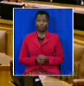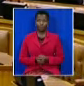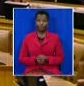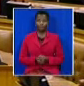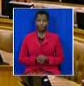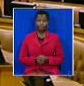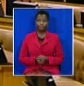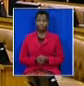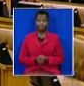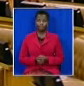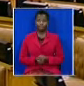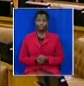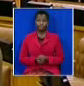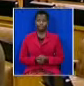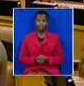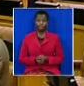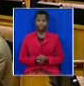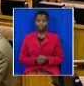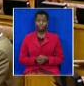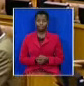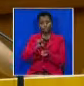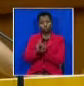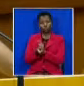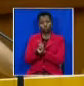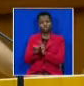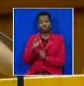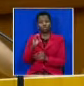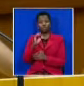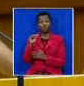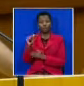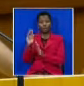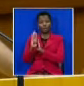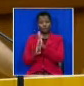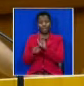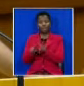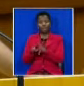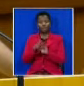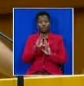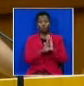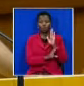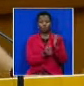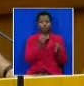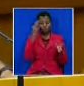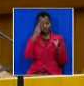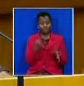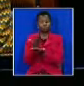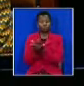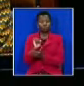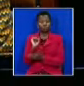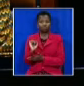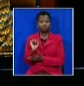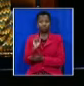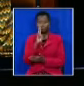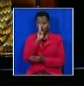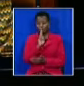reinvestment in major areas such as your major capital projects, all aimed at ensuring that unemployment is